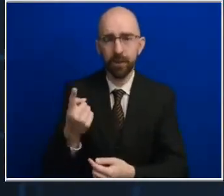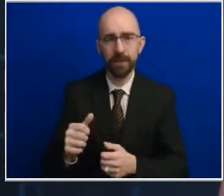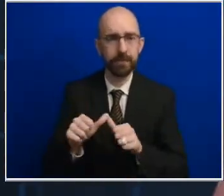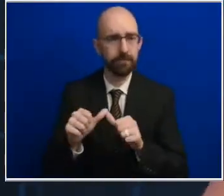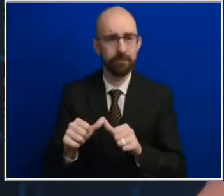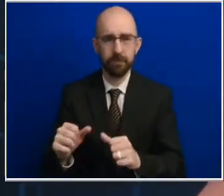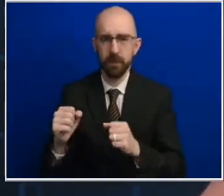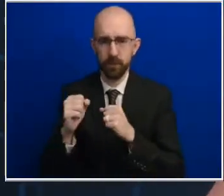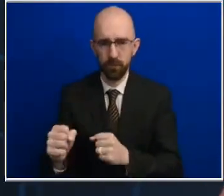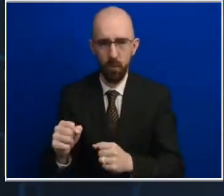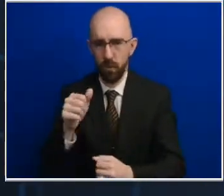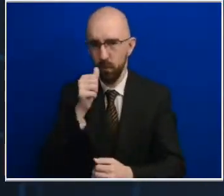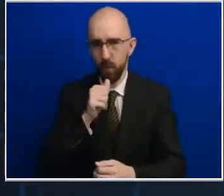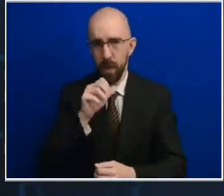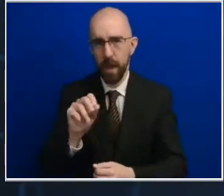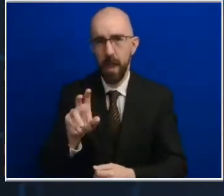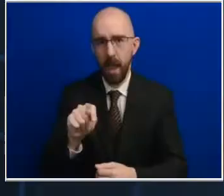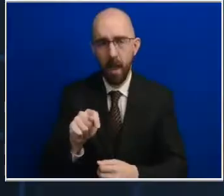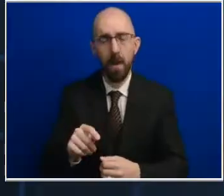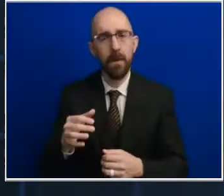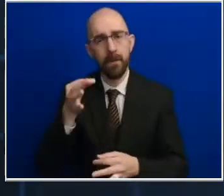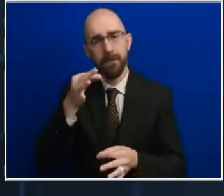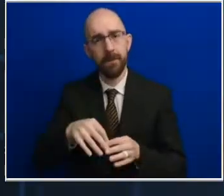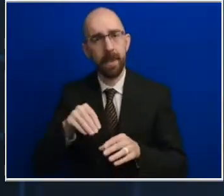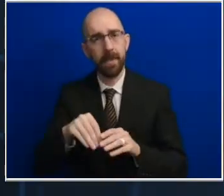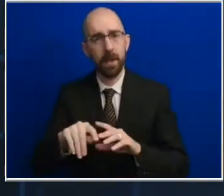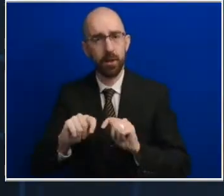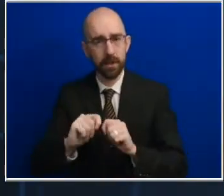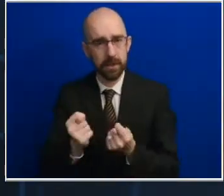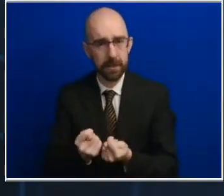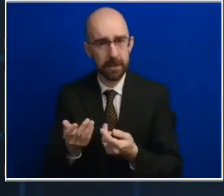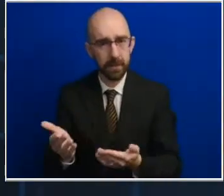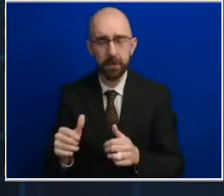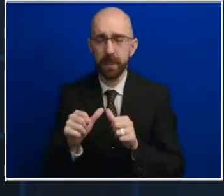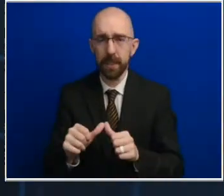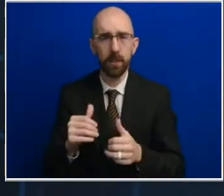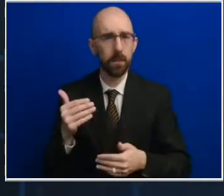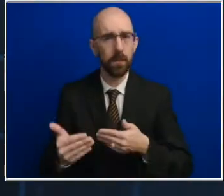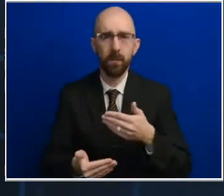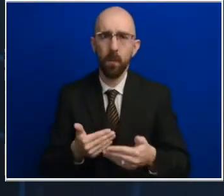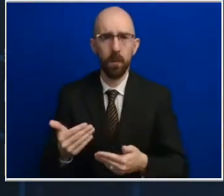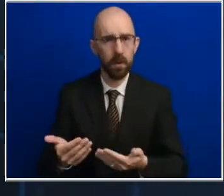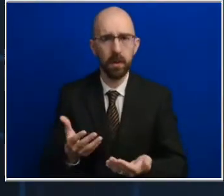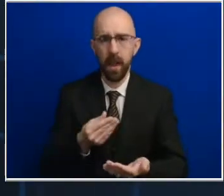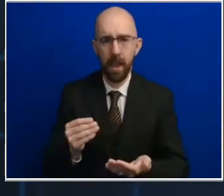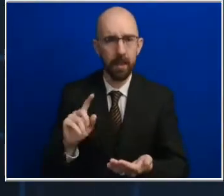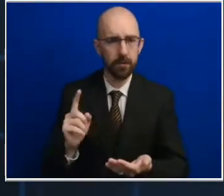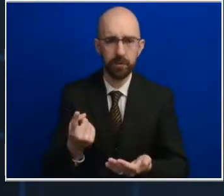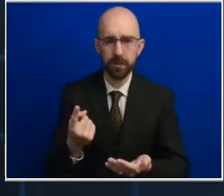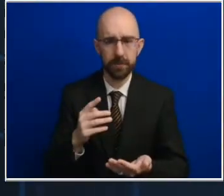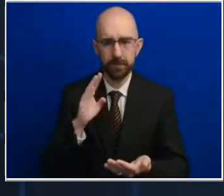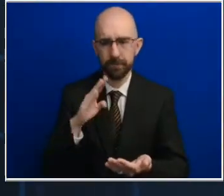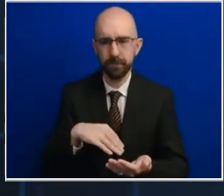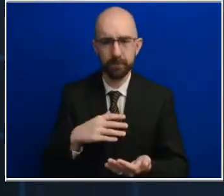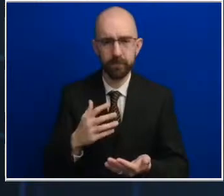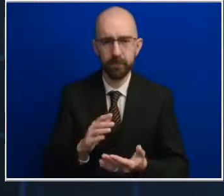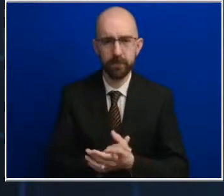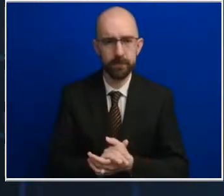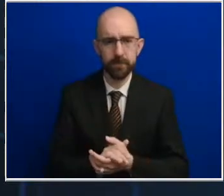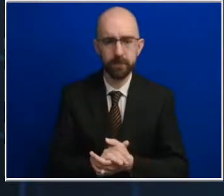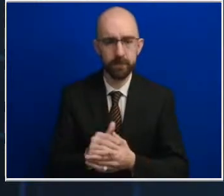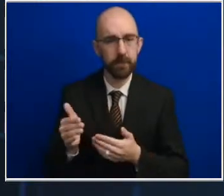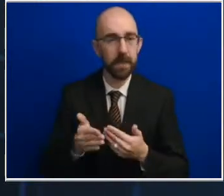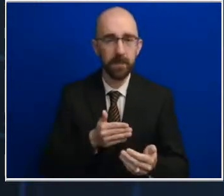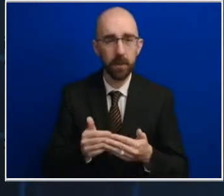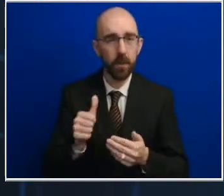out, put faith in your team, and continue moving forward." And just, you know, and even though it doesn't feel